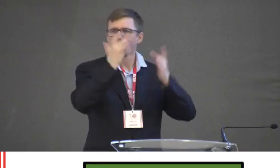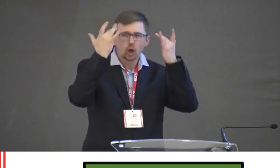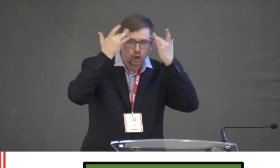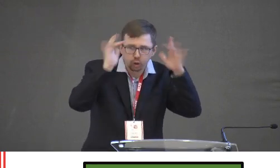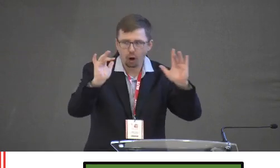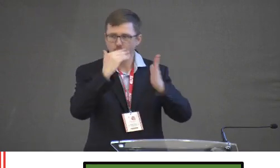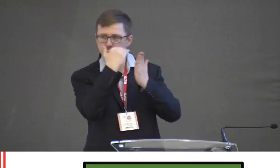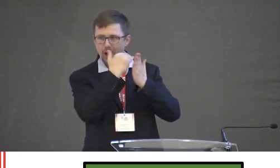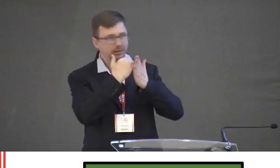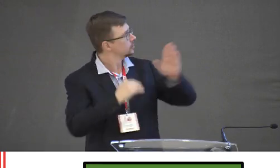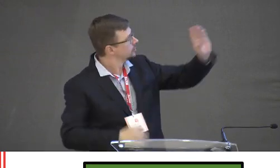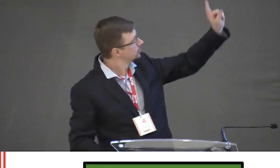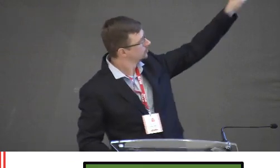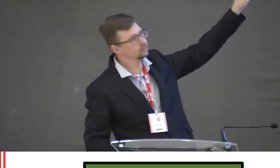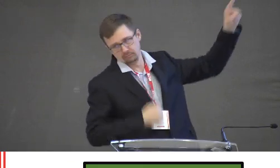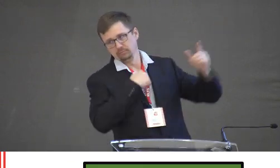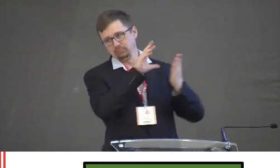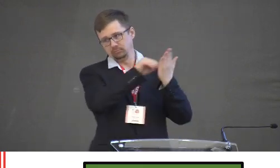and all this,